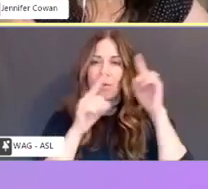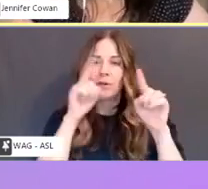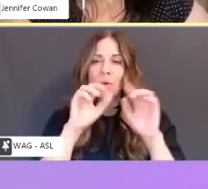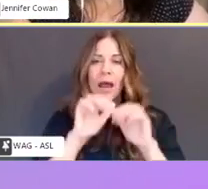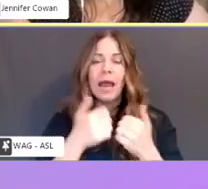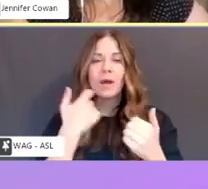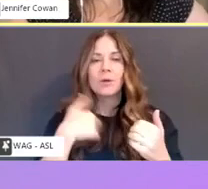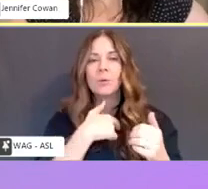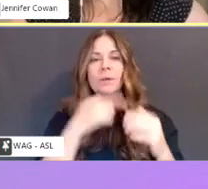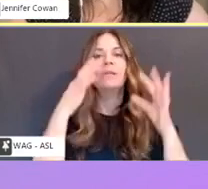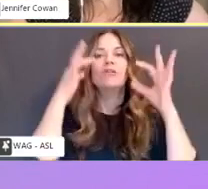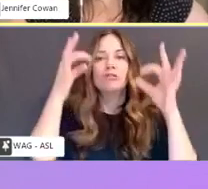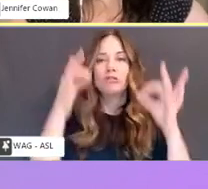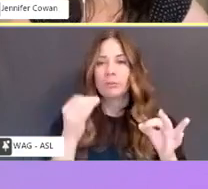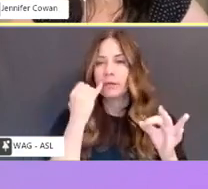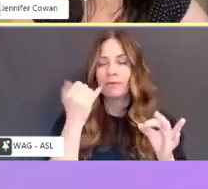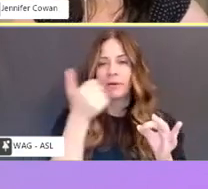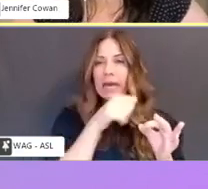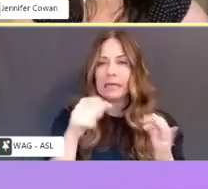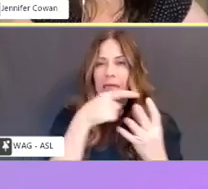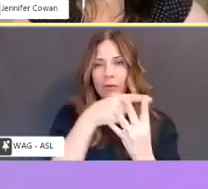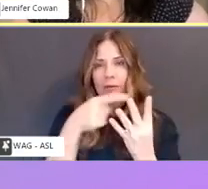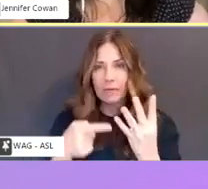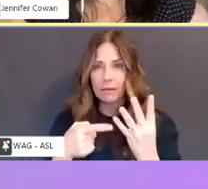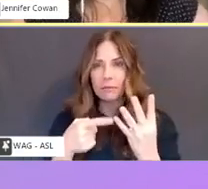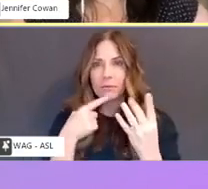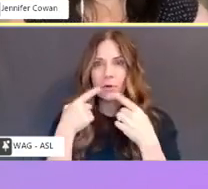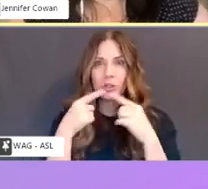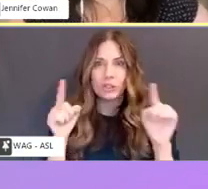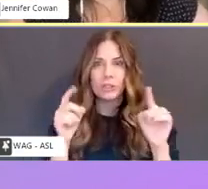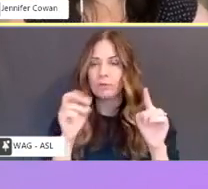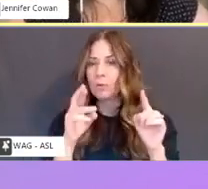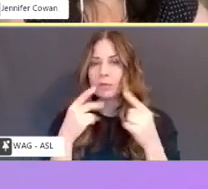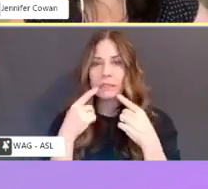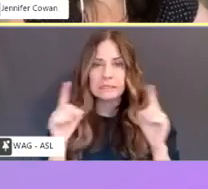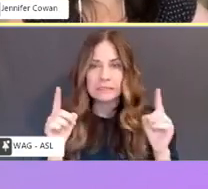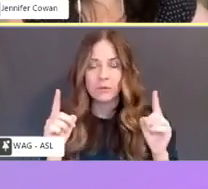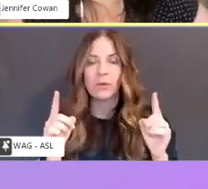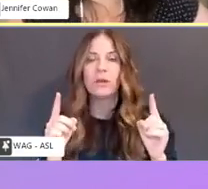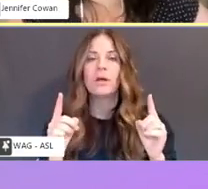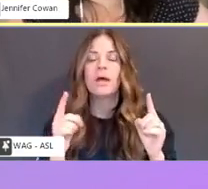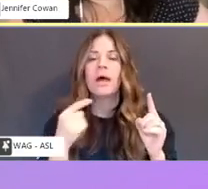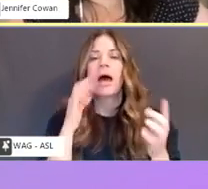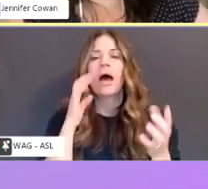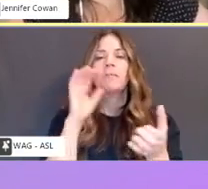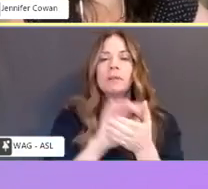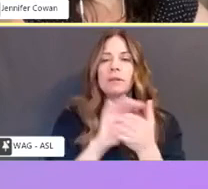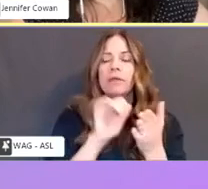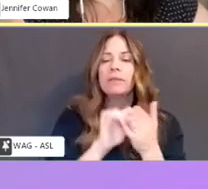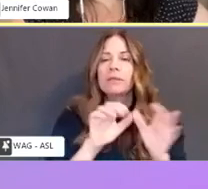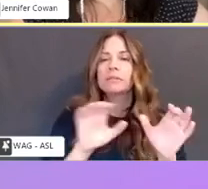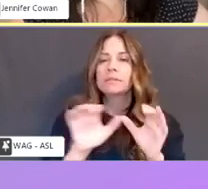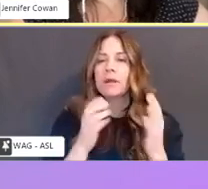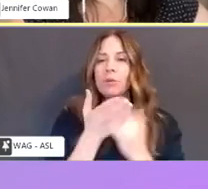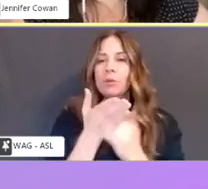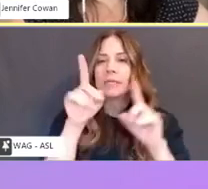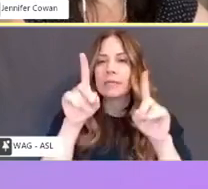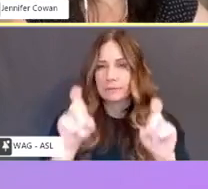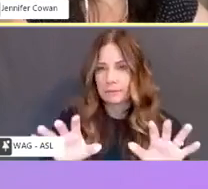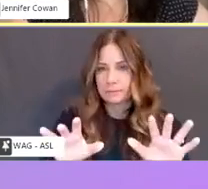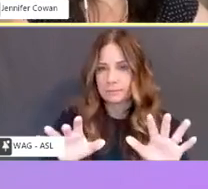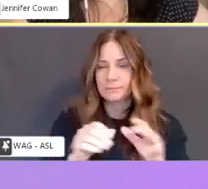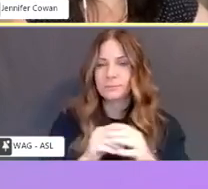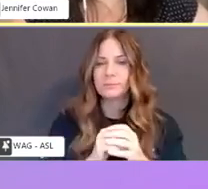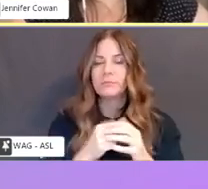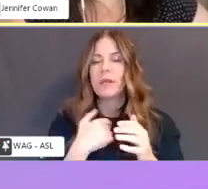do we determine if any of these elements are achieved or are successful? And I believe that this is done through testing.